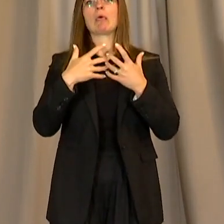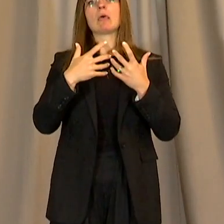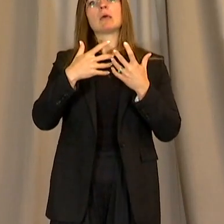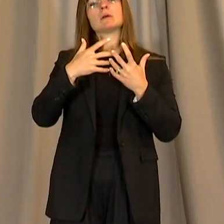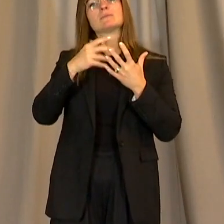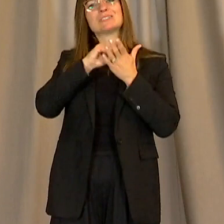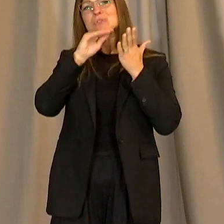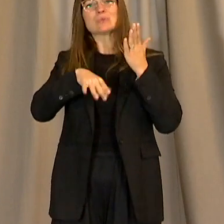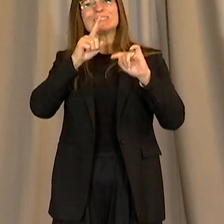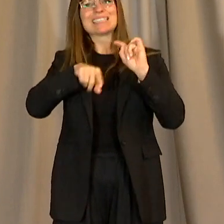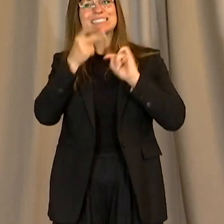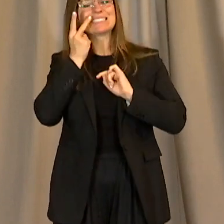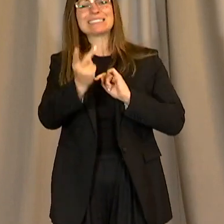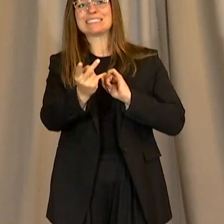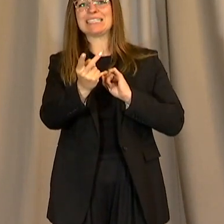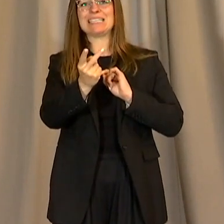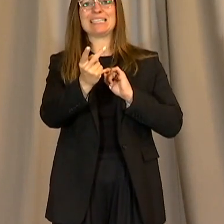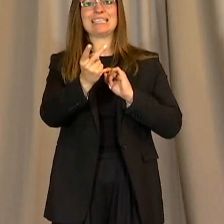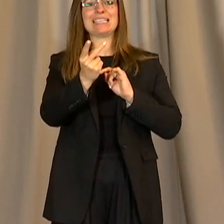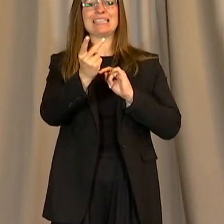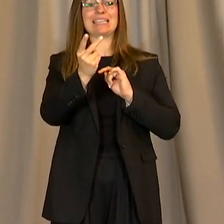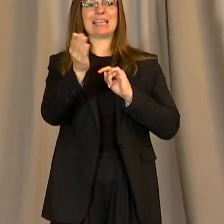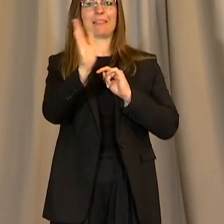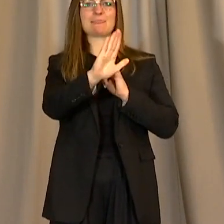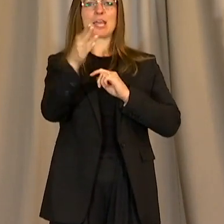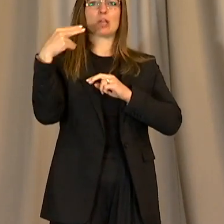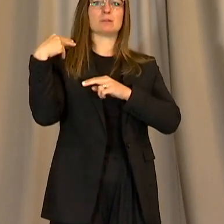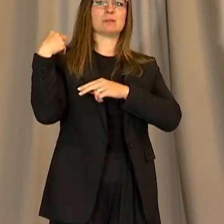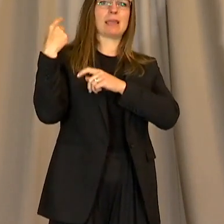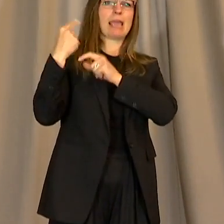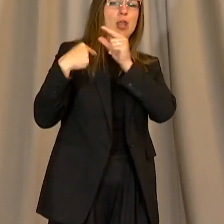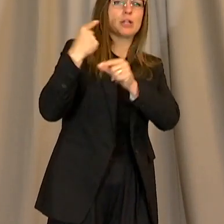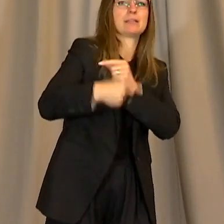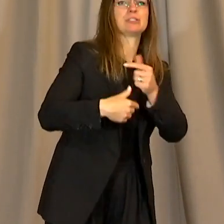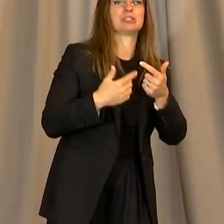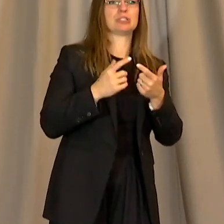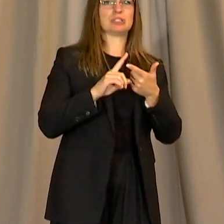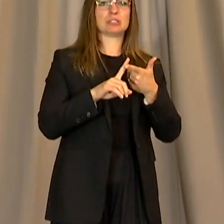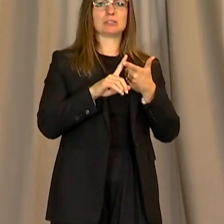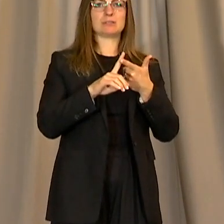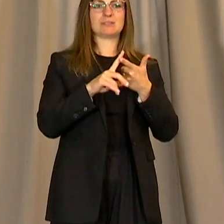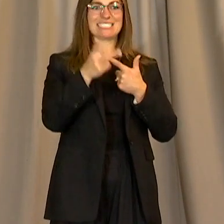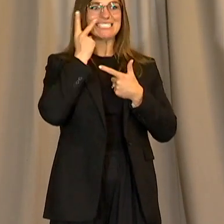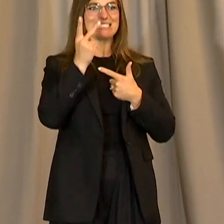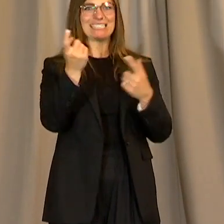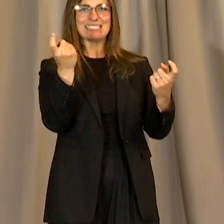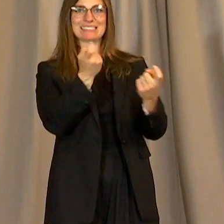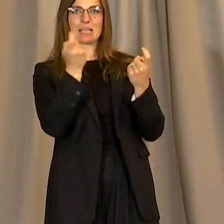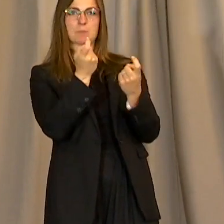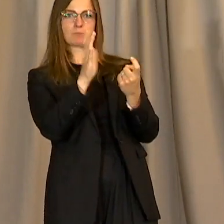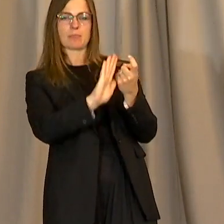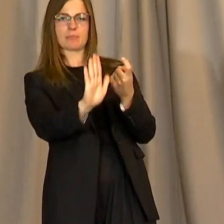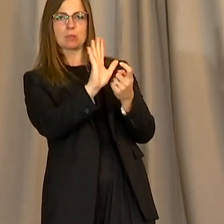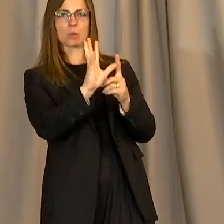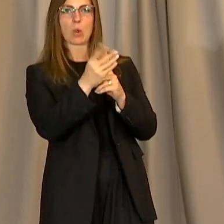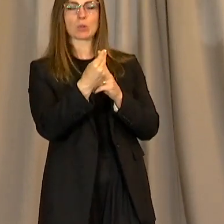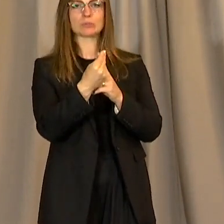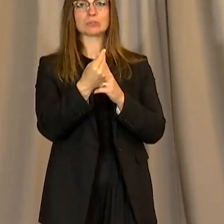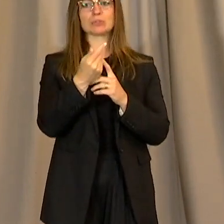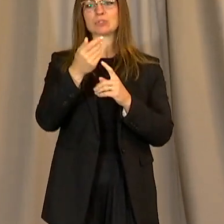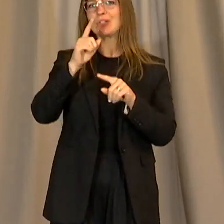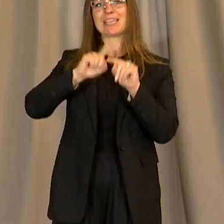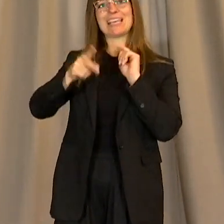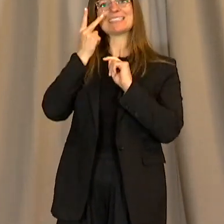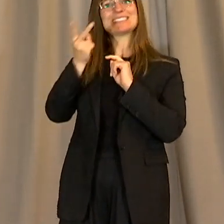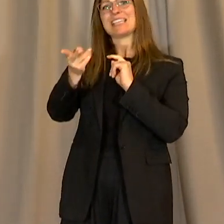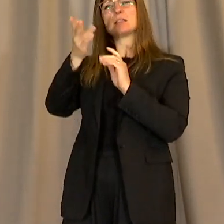see their heritage, to see the celebration of their culture, and to see their potential